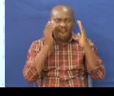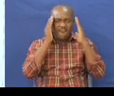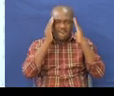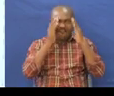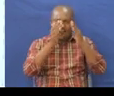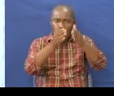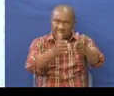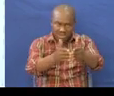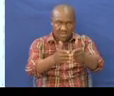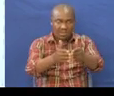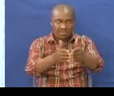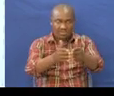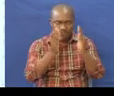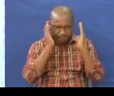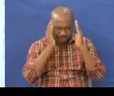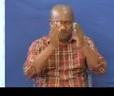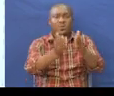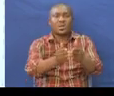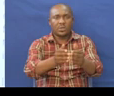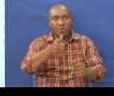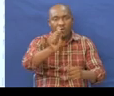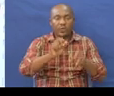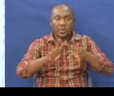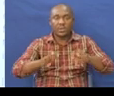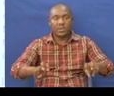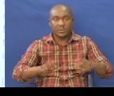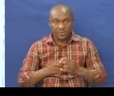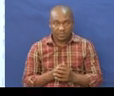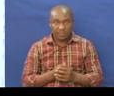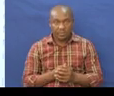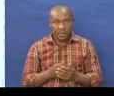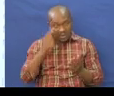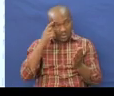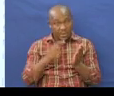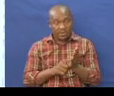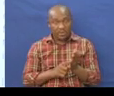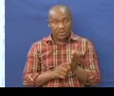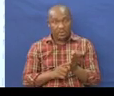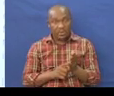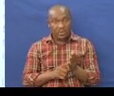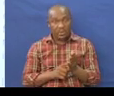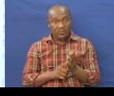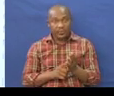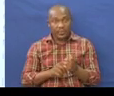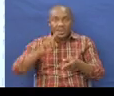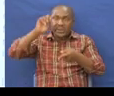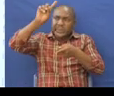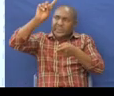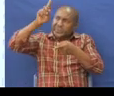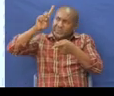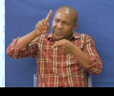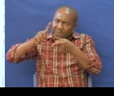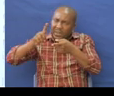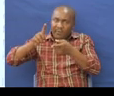of your research. So this removes you or just pull you from having a lot of issues